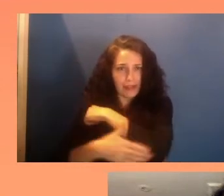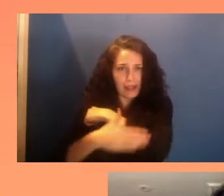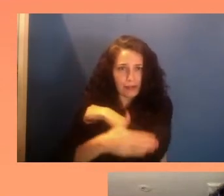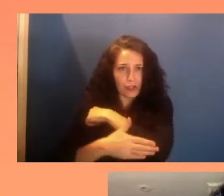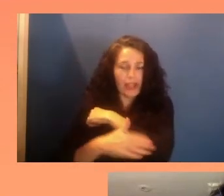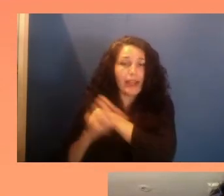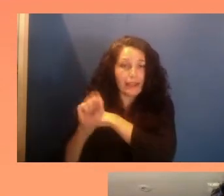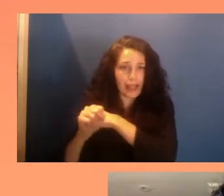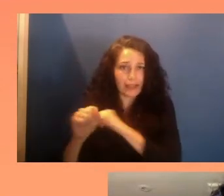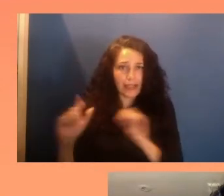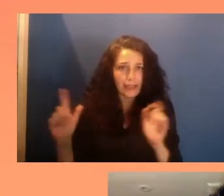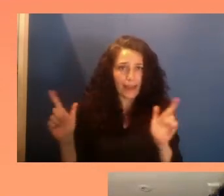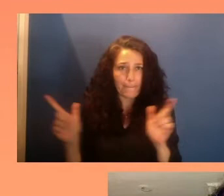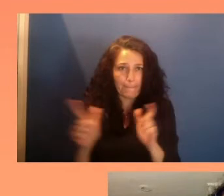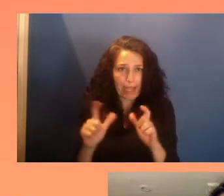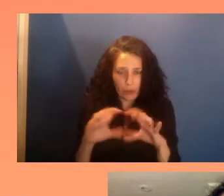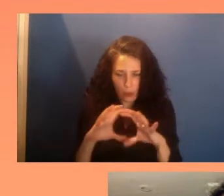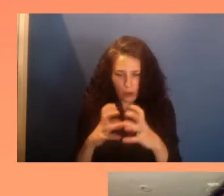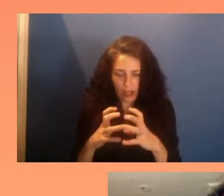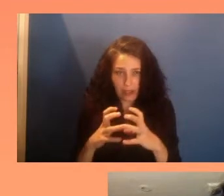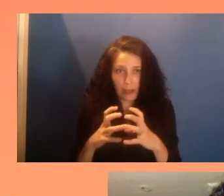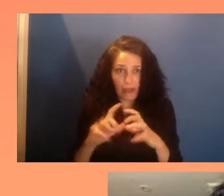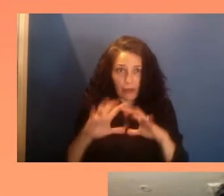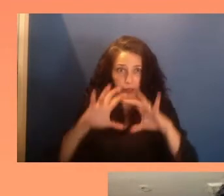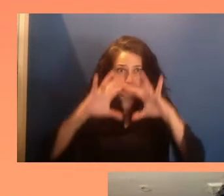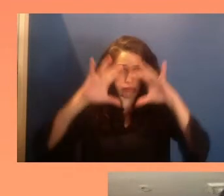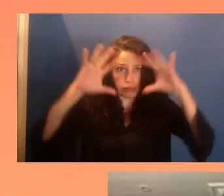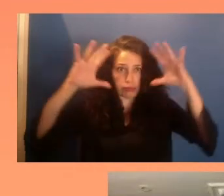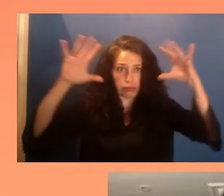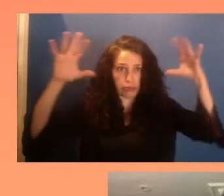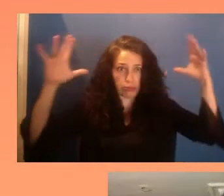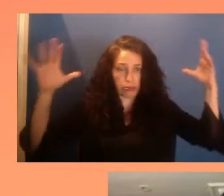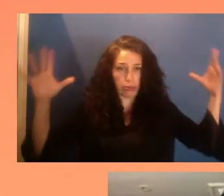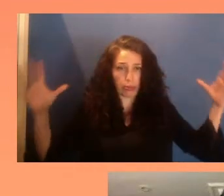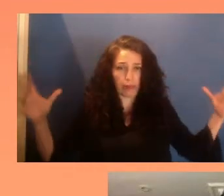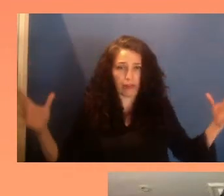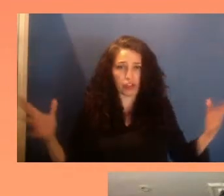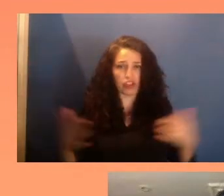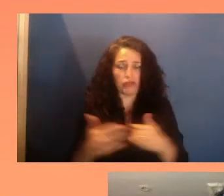a national issue, and each industry has to look at it in turn.